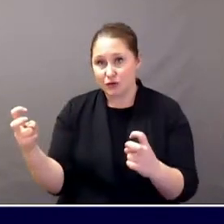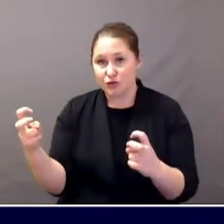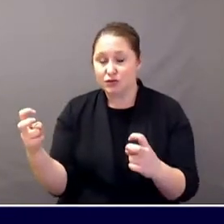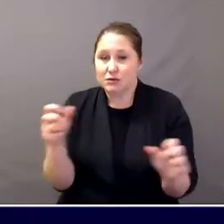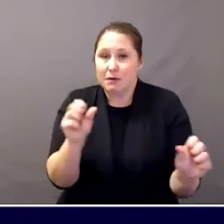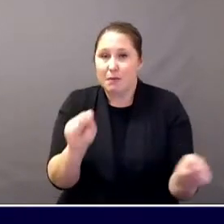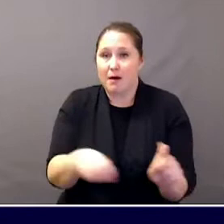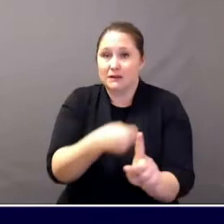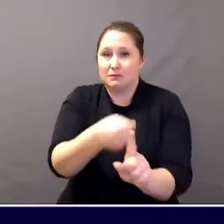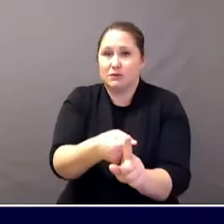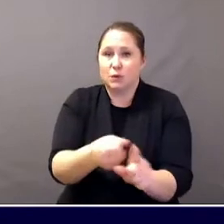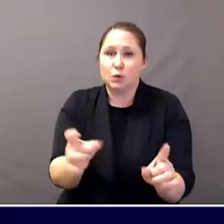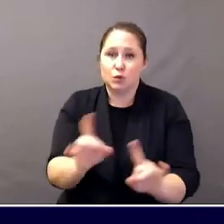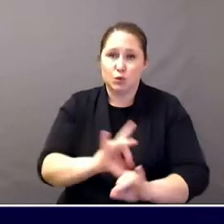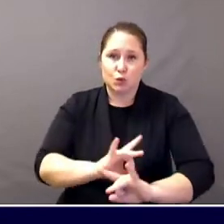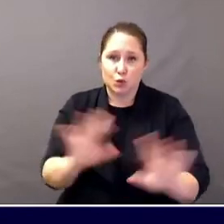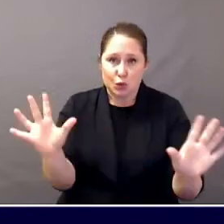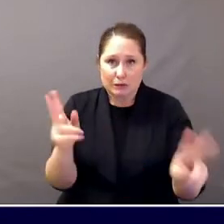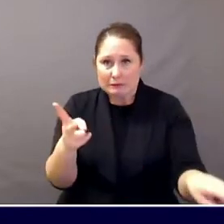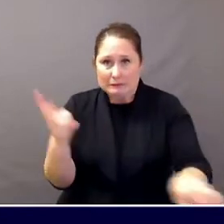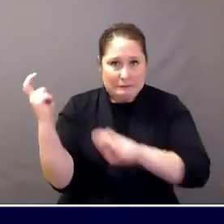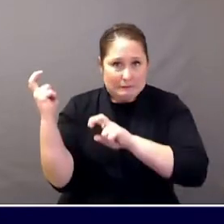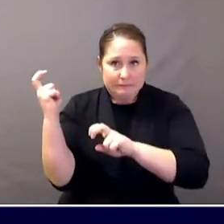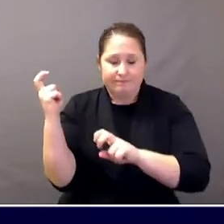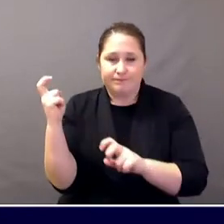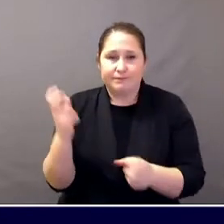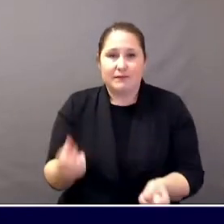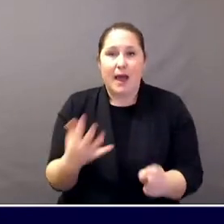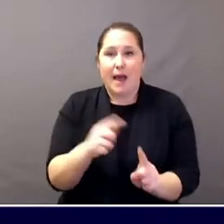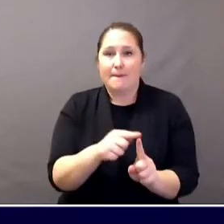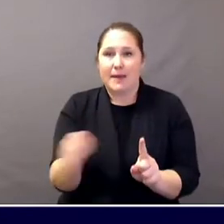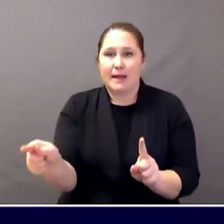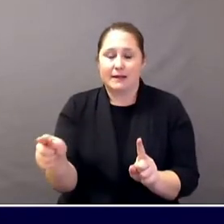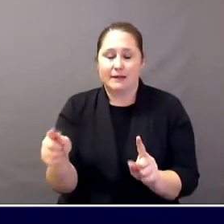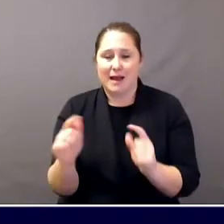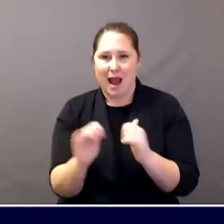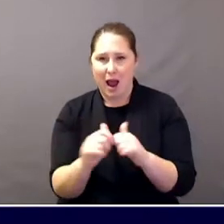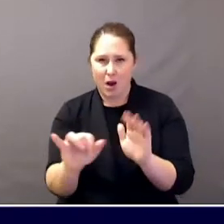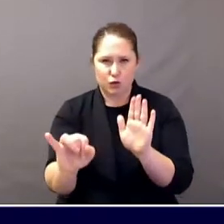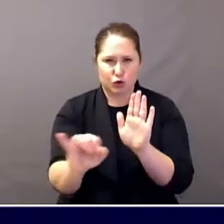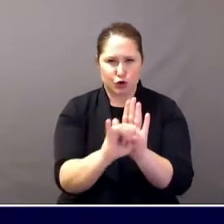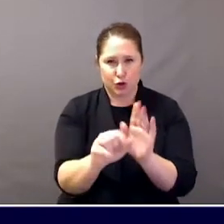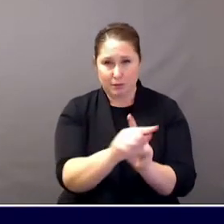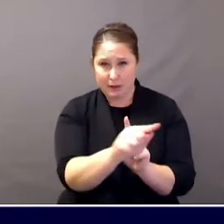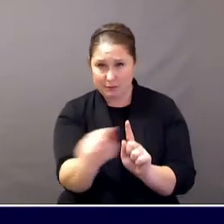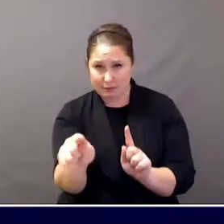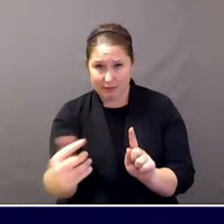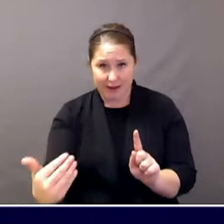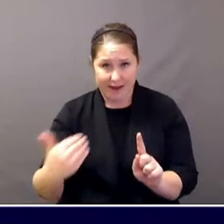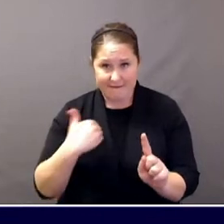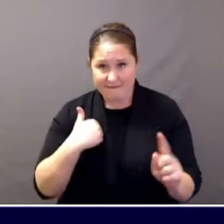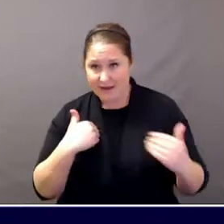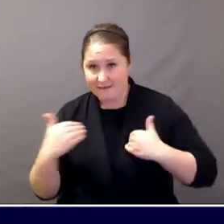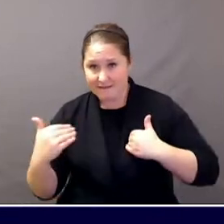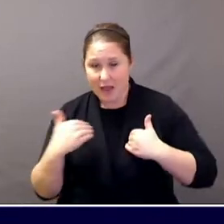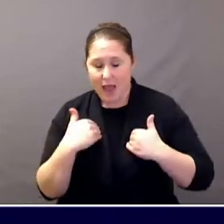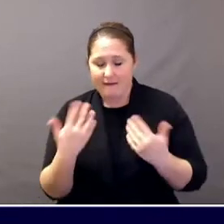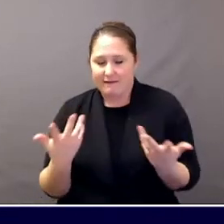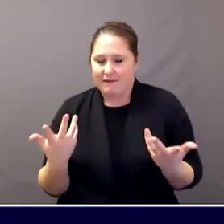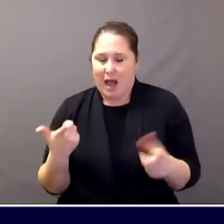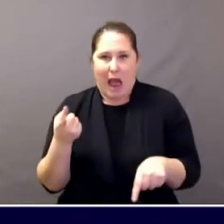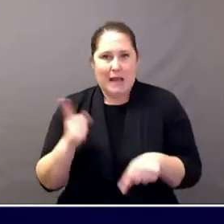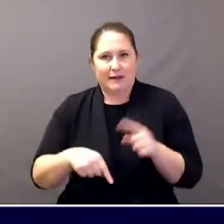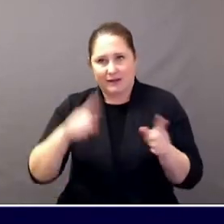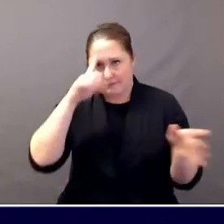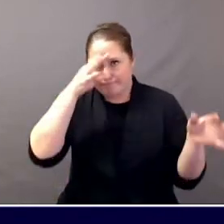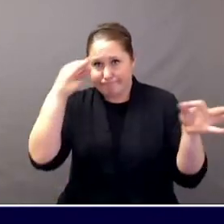is not an easy task. I'm not a medical practitioner. I'm not going to sit here and say those with diabetes and high blood pressure, those